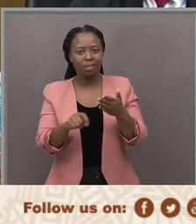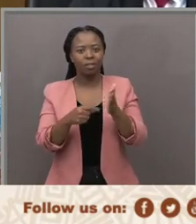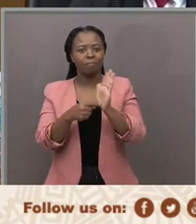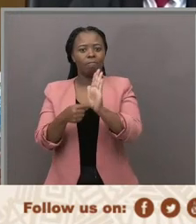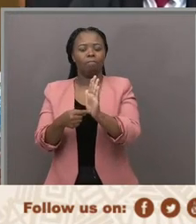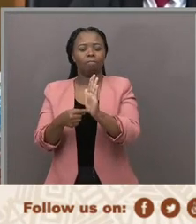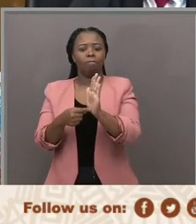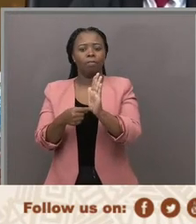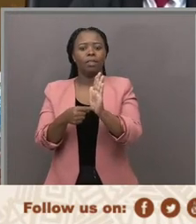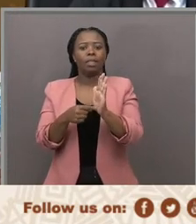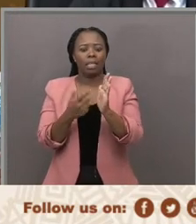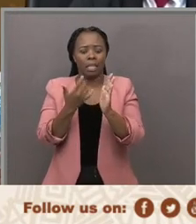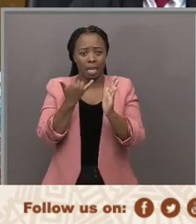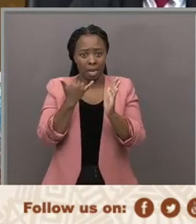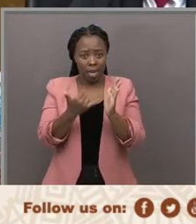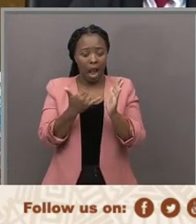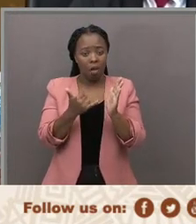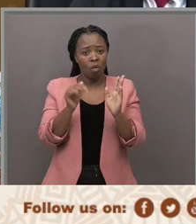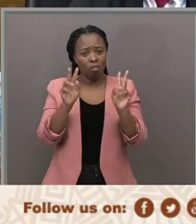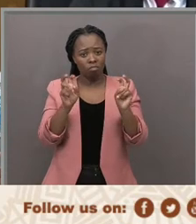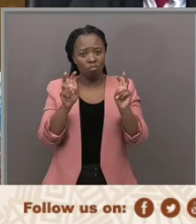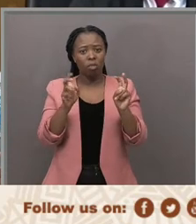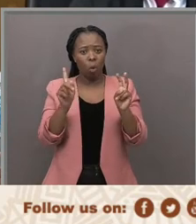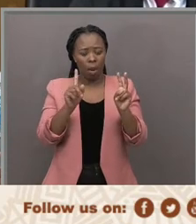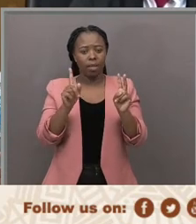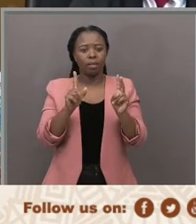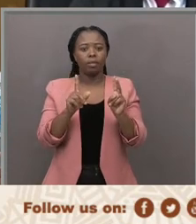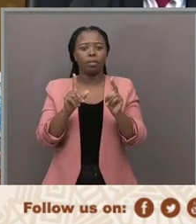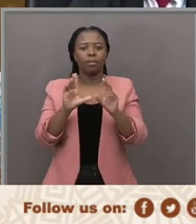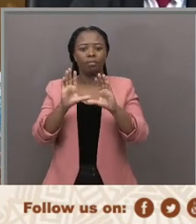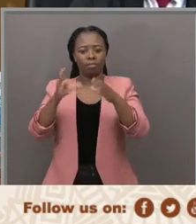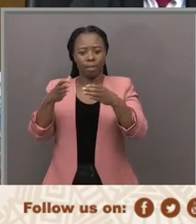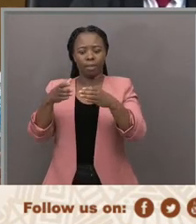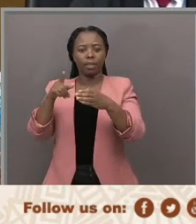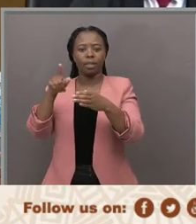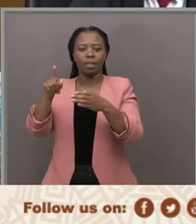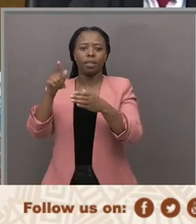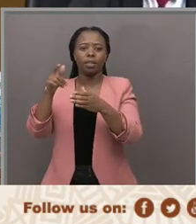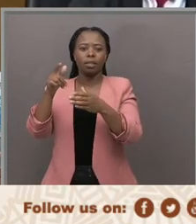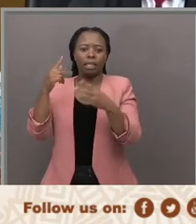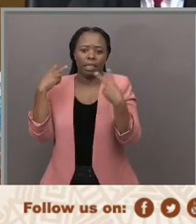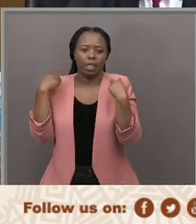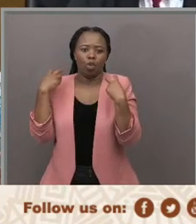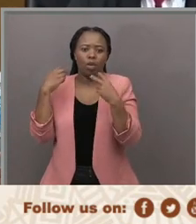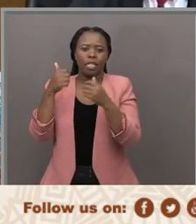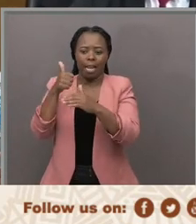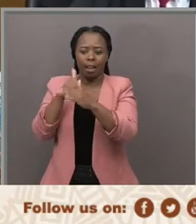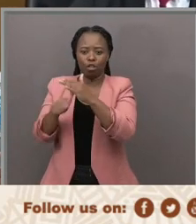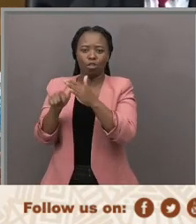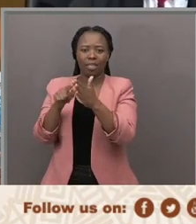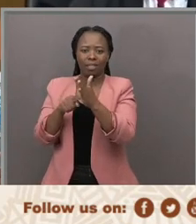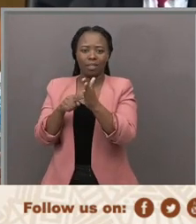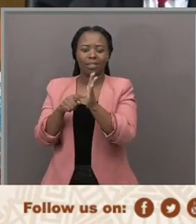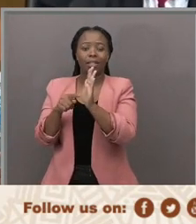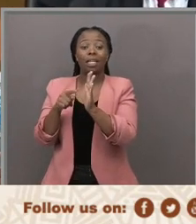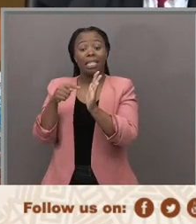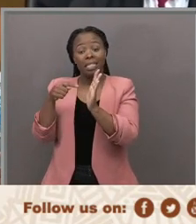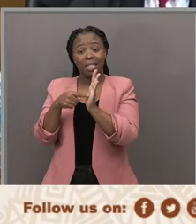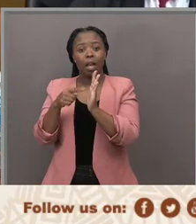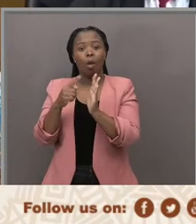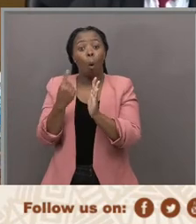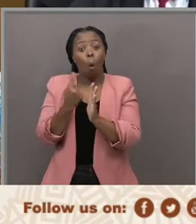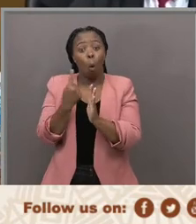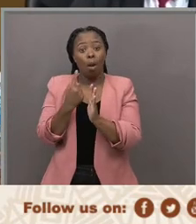matter is now in the hands of the State Security Agency that's dealing with lifestyle audits, not only for Gauteng,